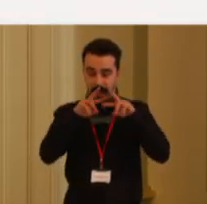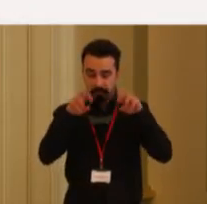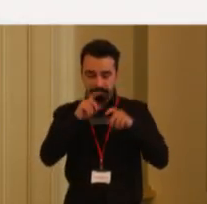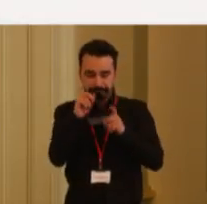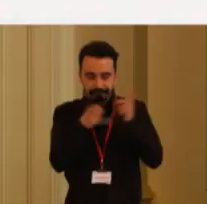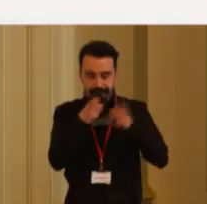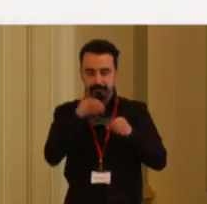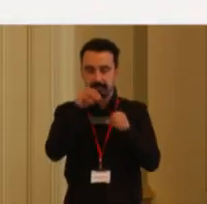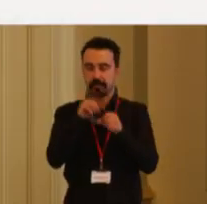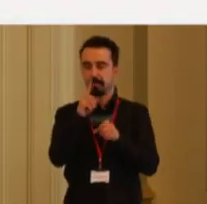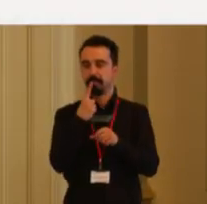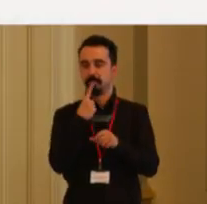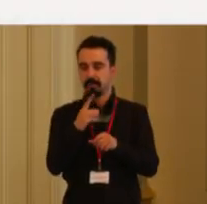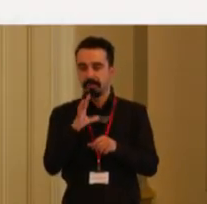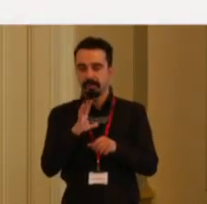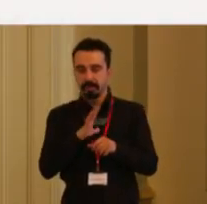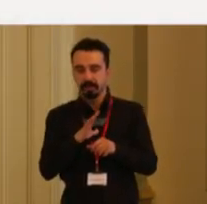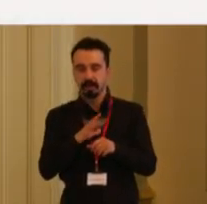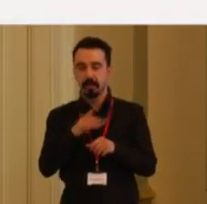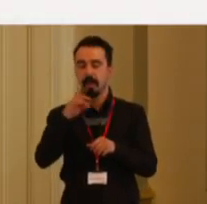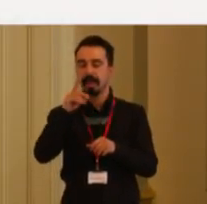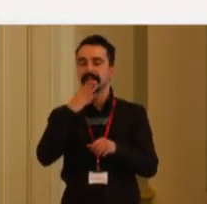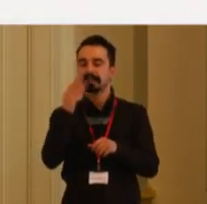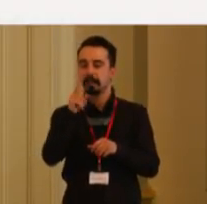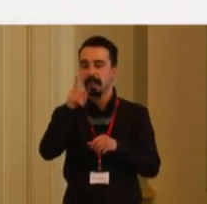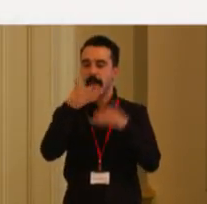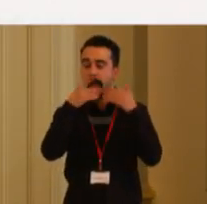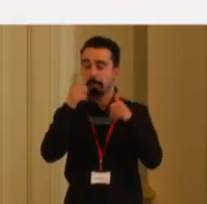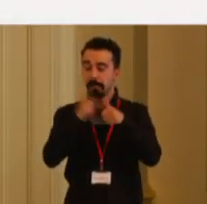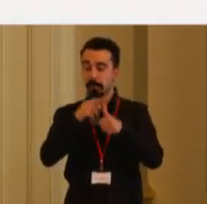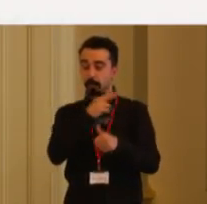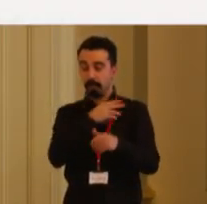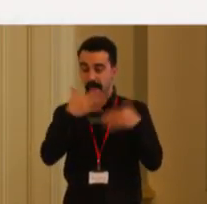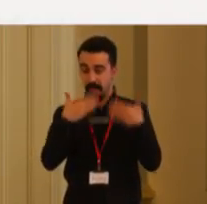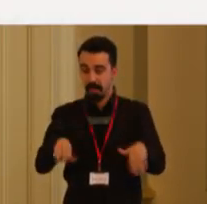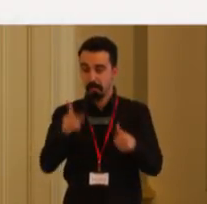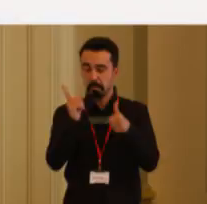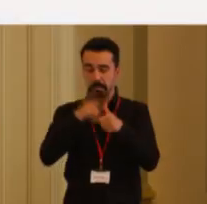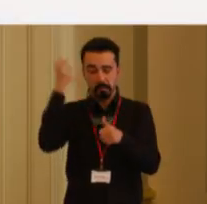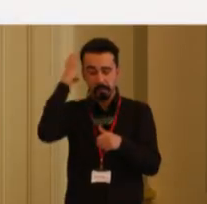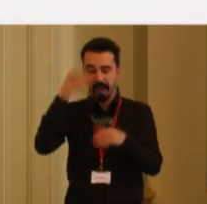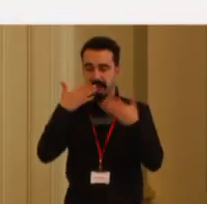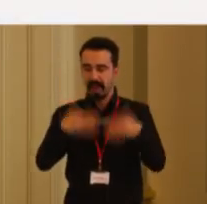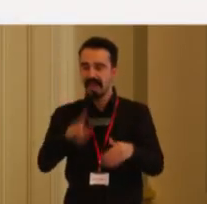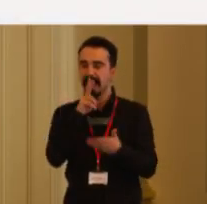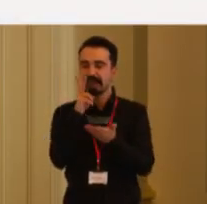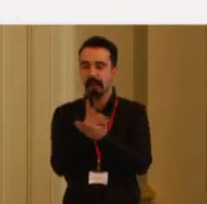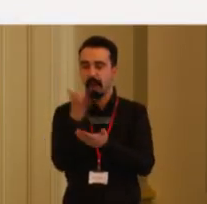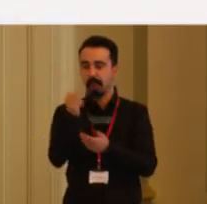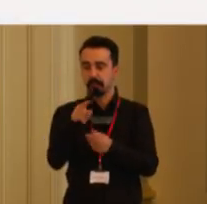Another finding I'd like to mention is that the number one hurdle for the future